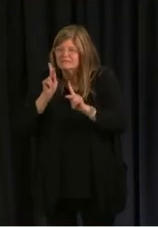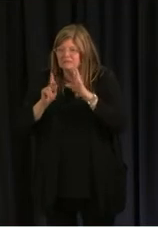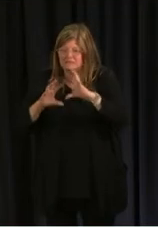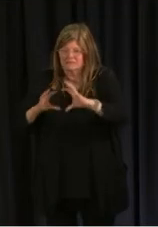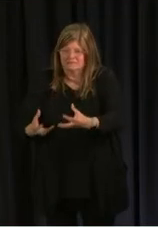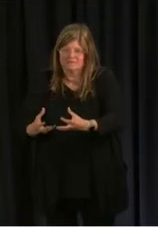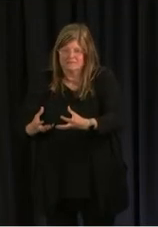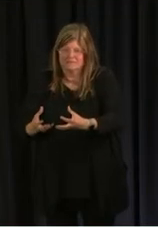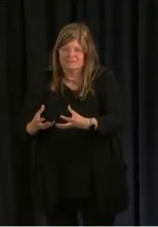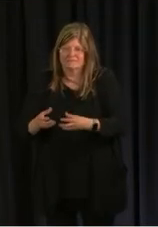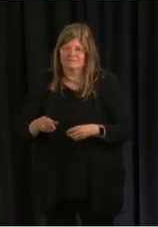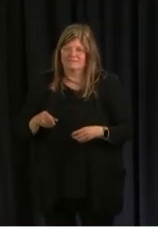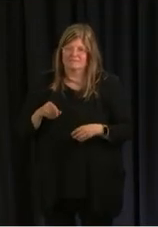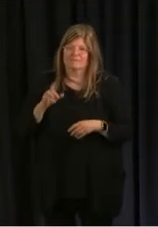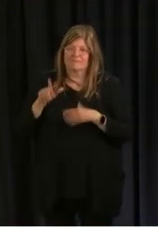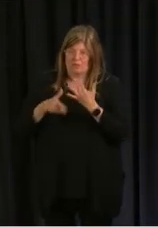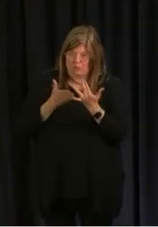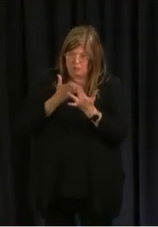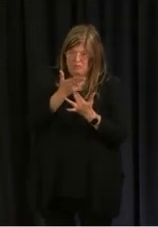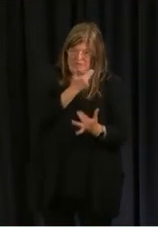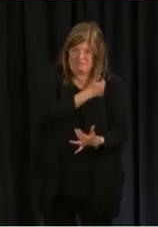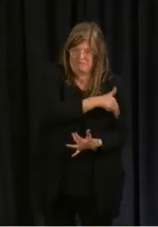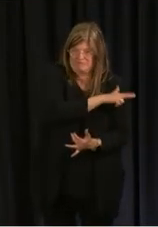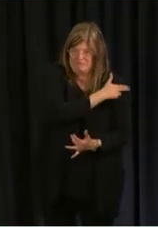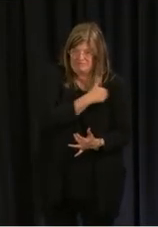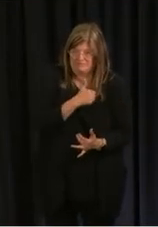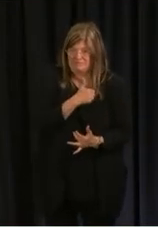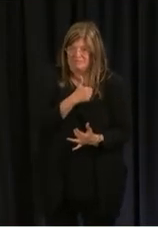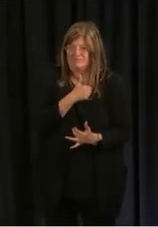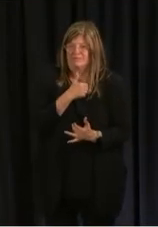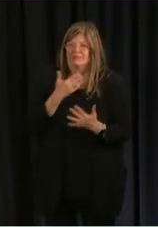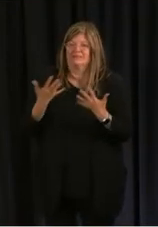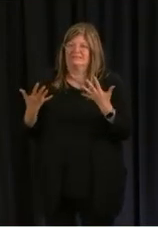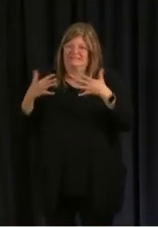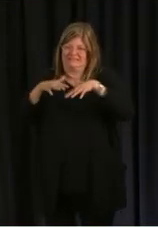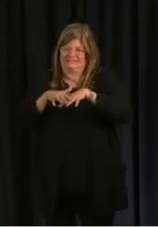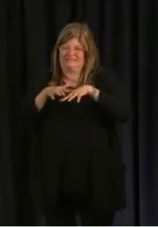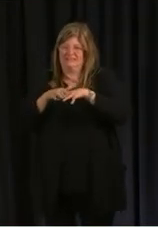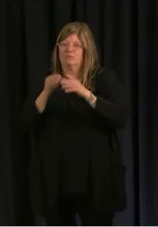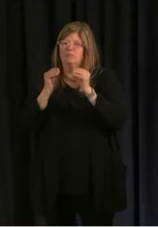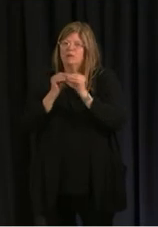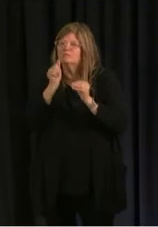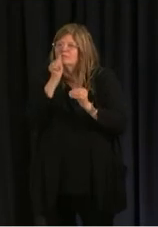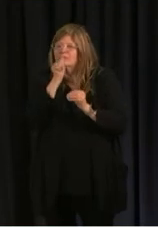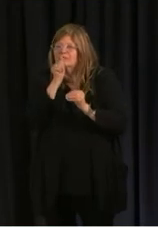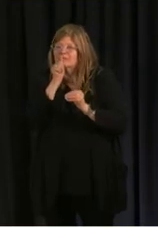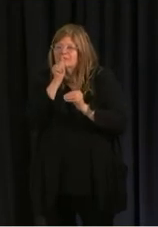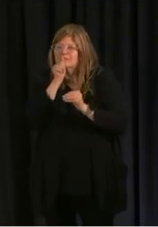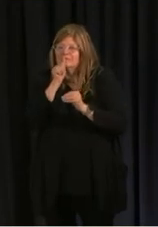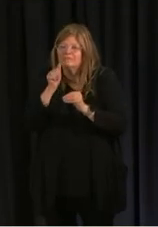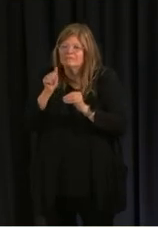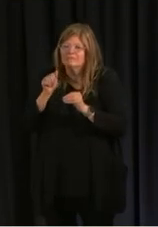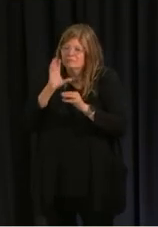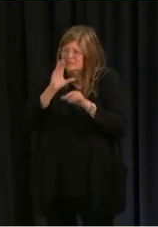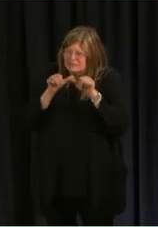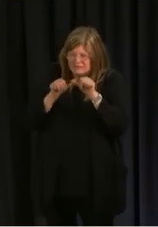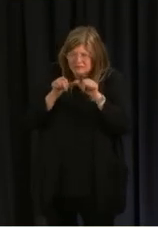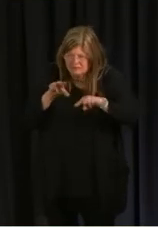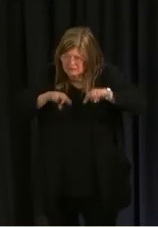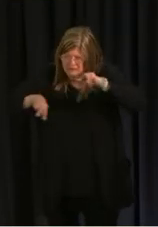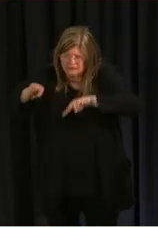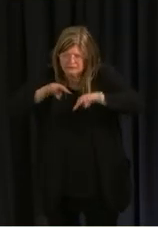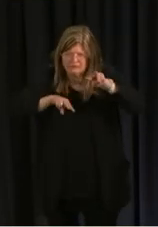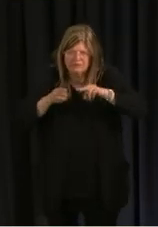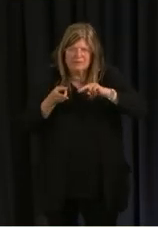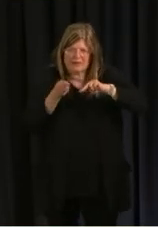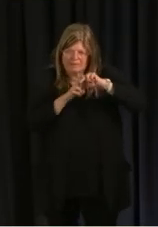the federally qualified health centers. And now we're integrating more and more private practices as well. So you'll continue to see that